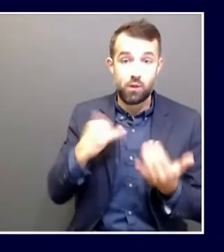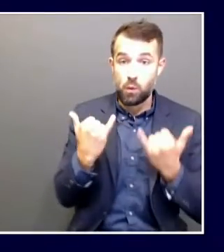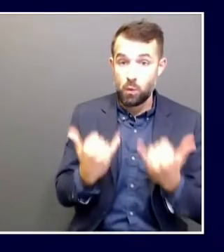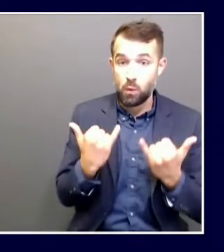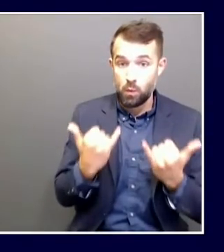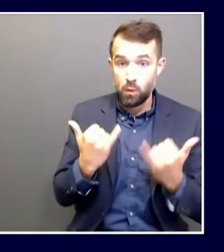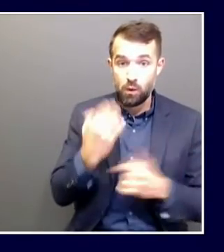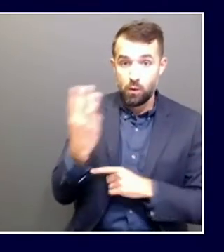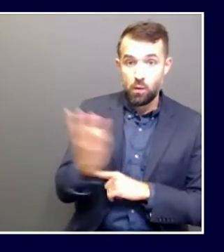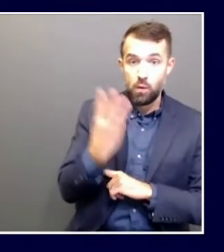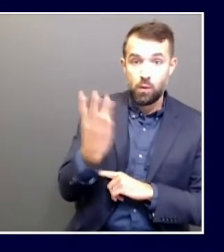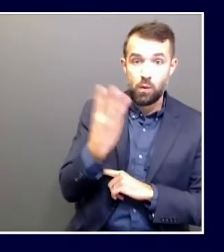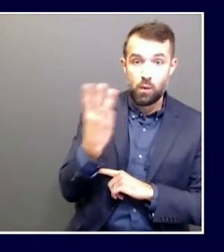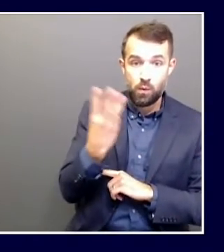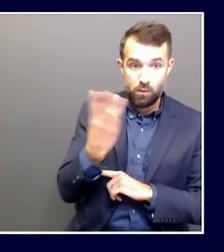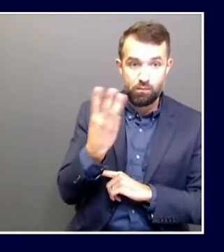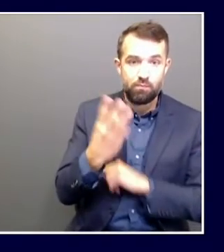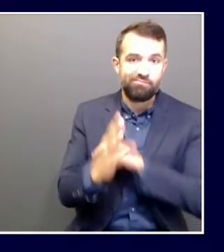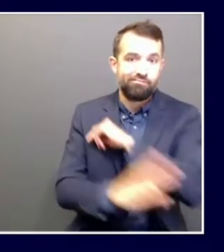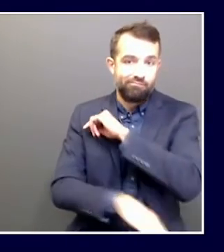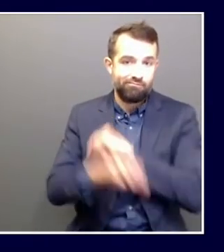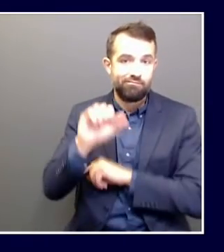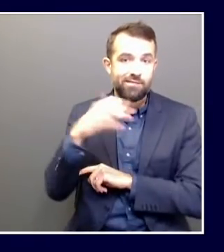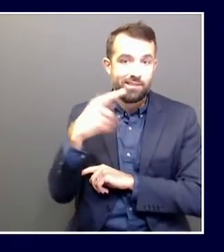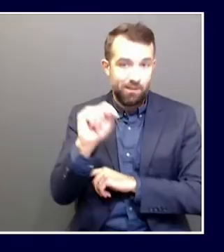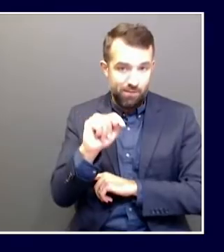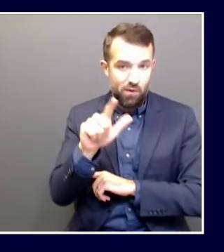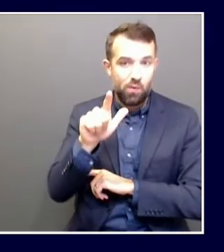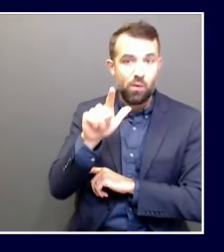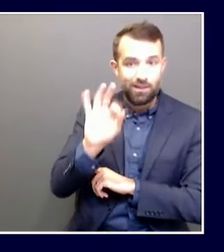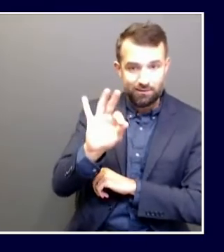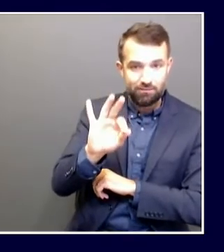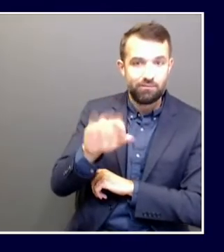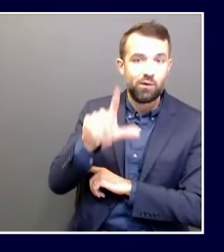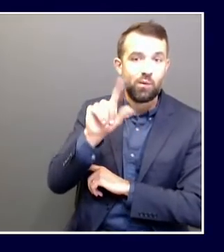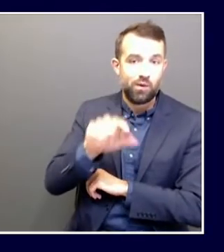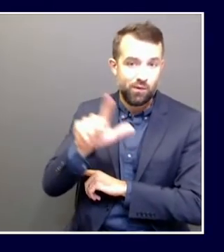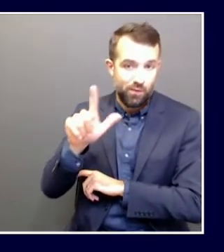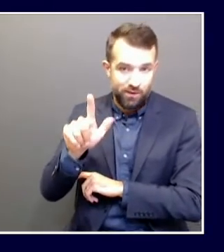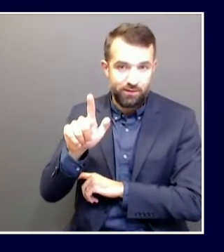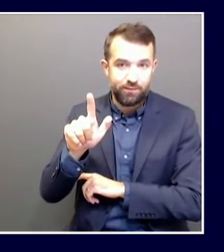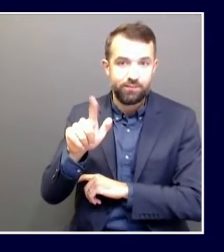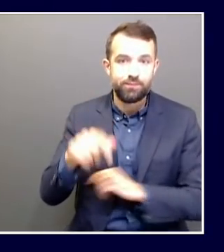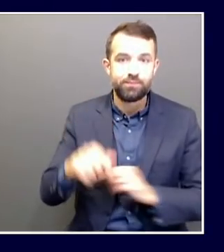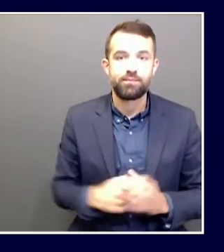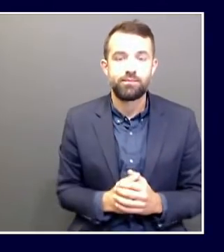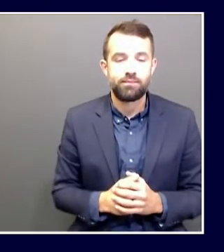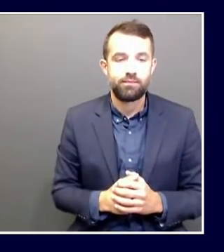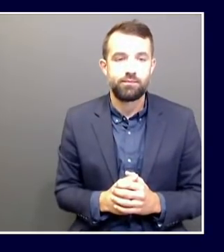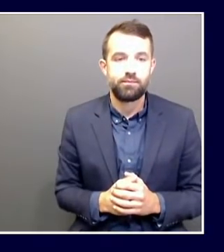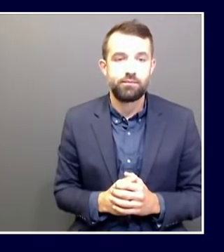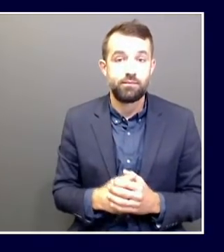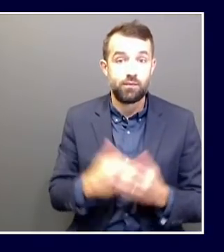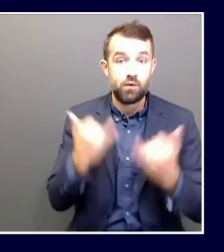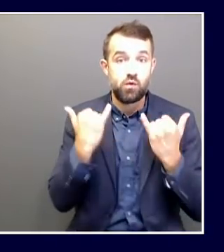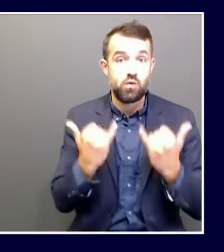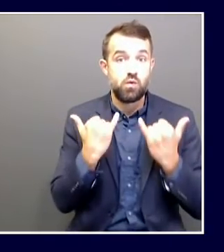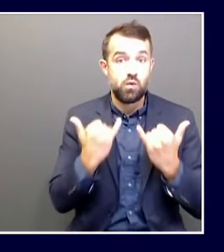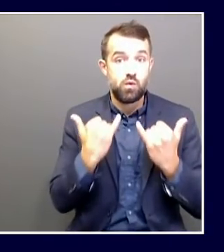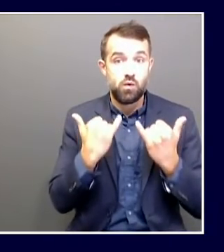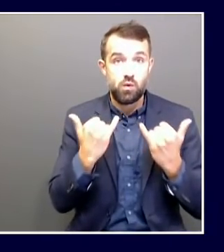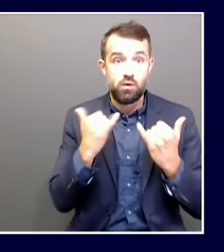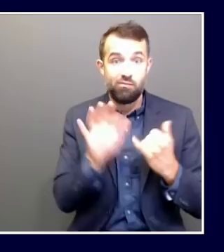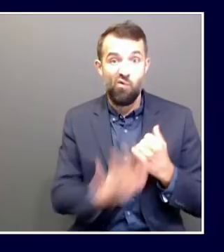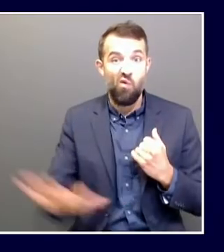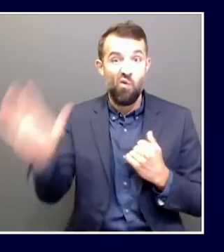Wednesday, September 29th, 2021. Right now, across the state of Maine,